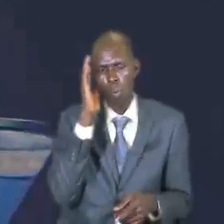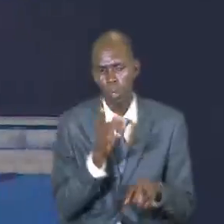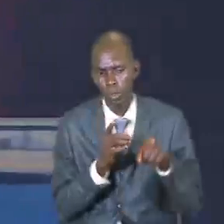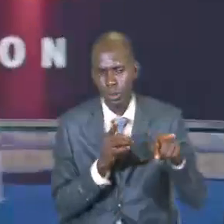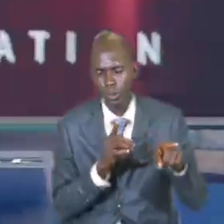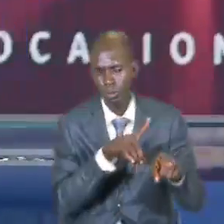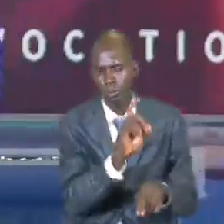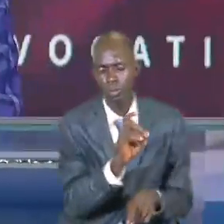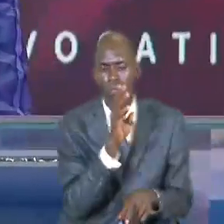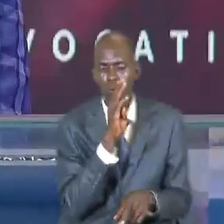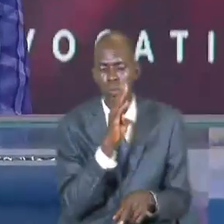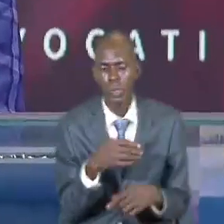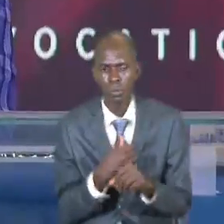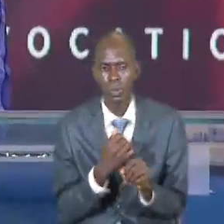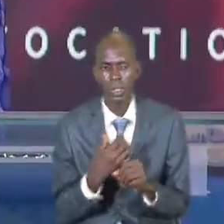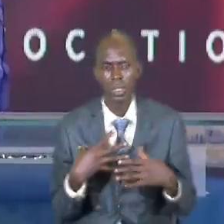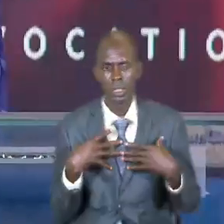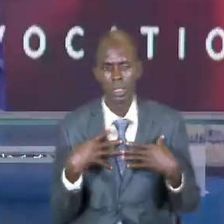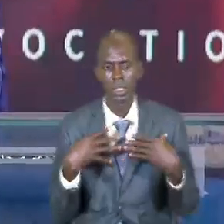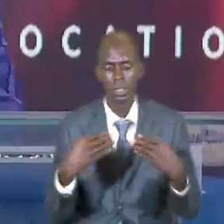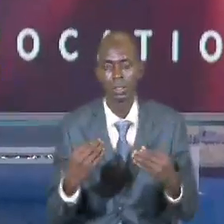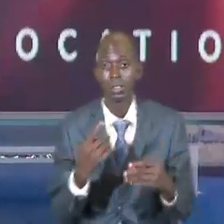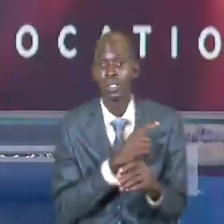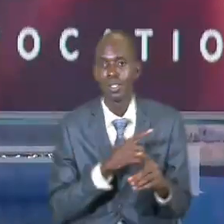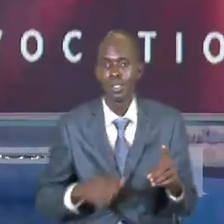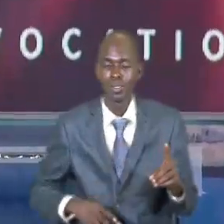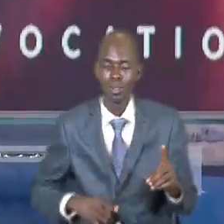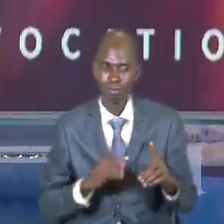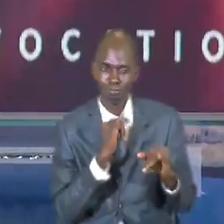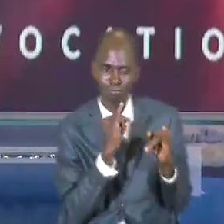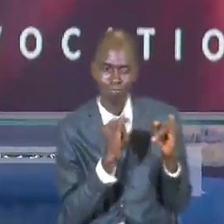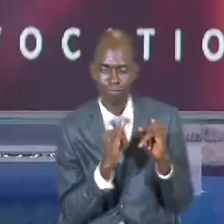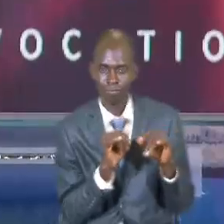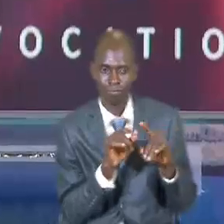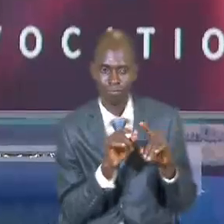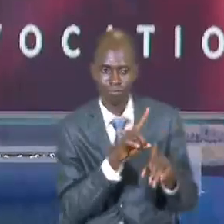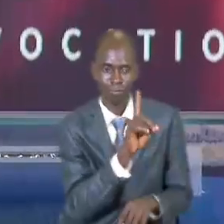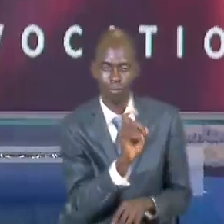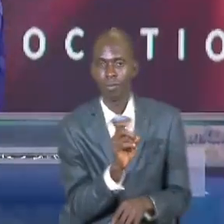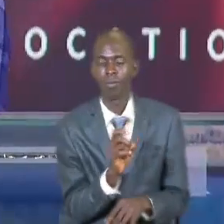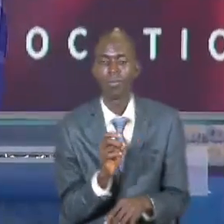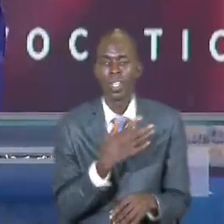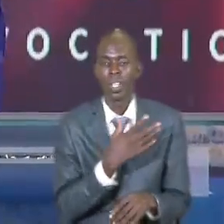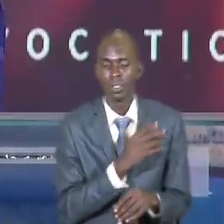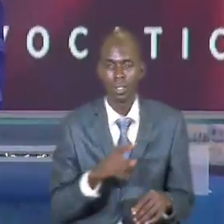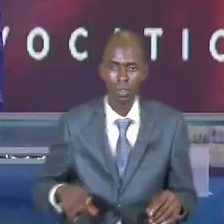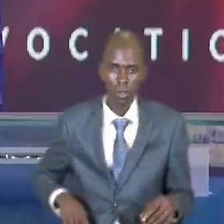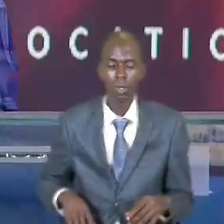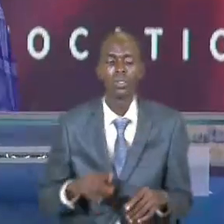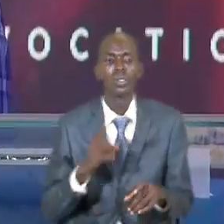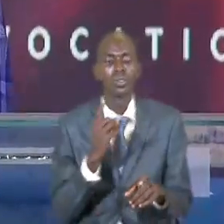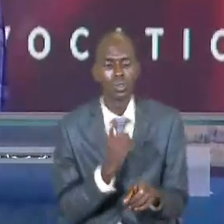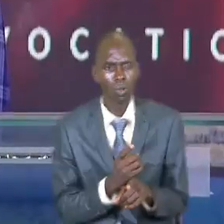The Lord interrupted his life. The Lord interrupted, is just staying there with